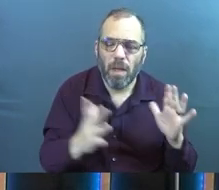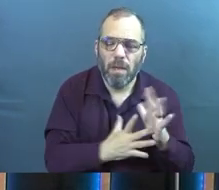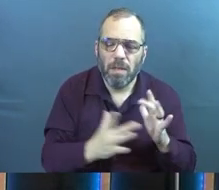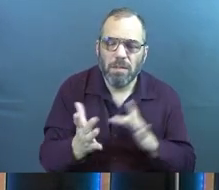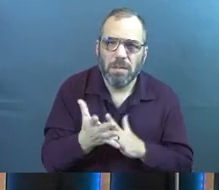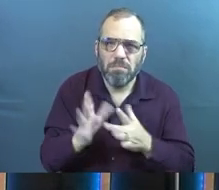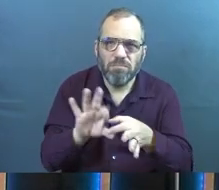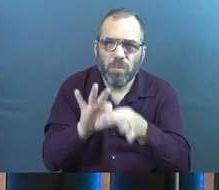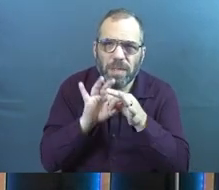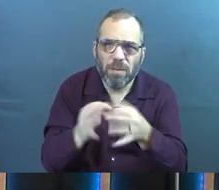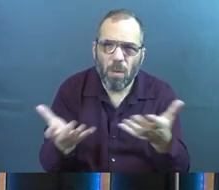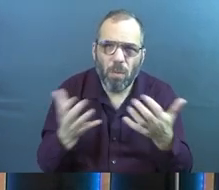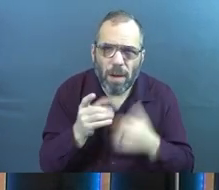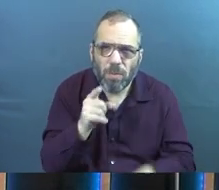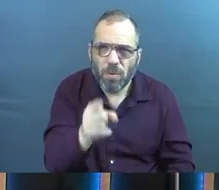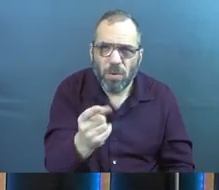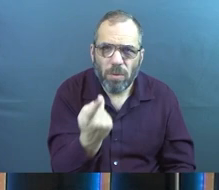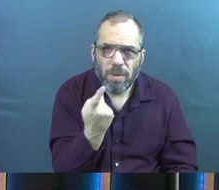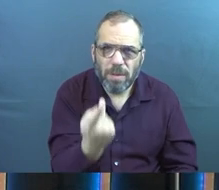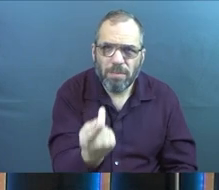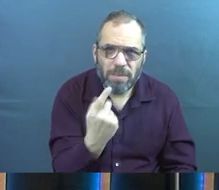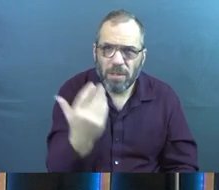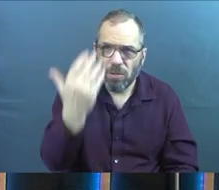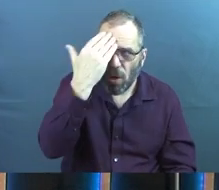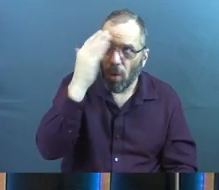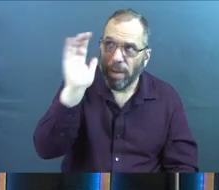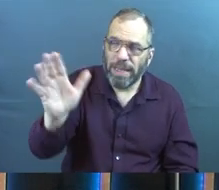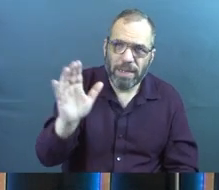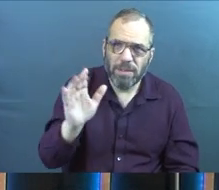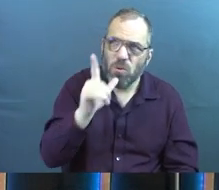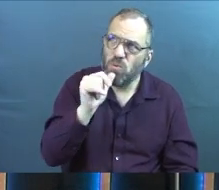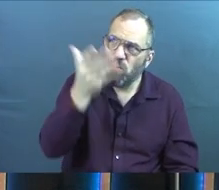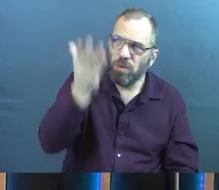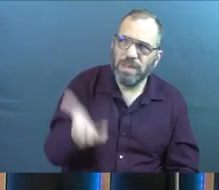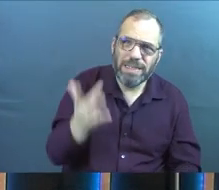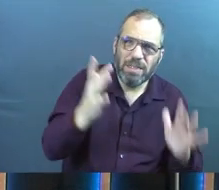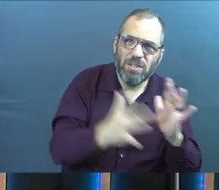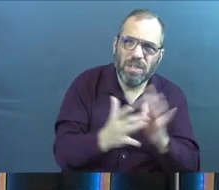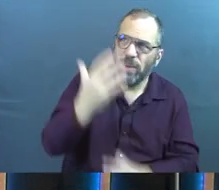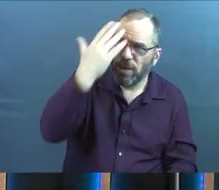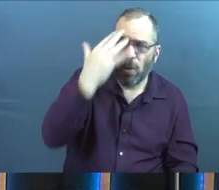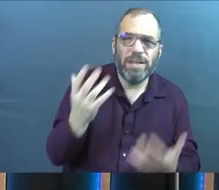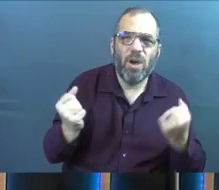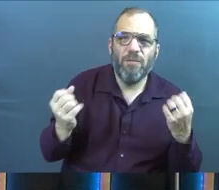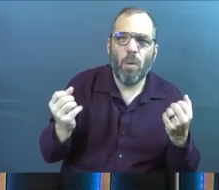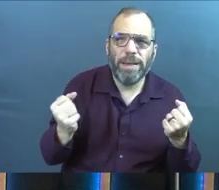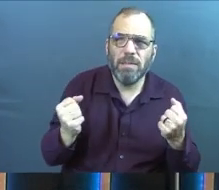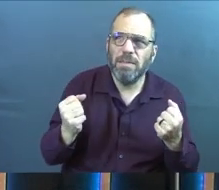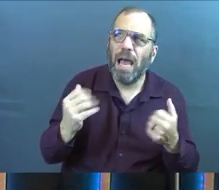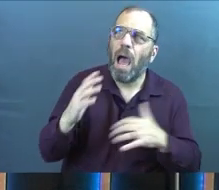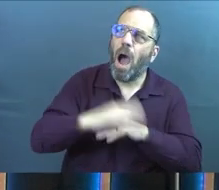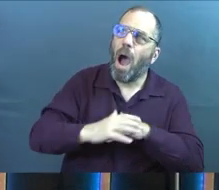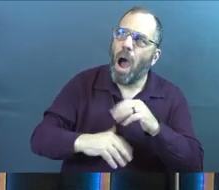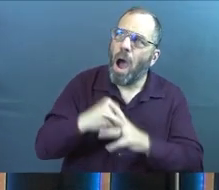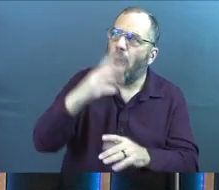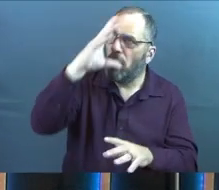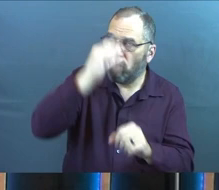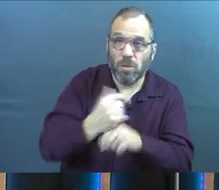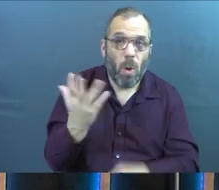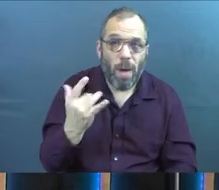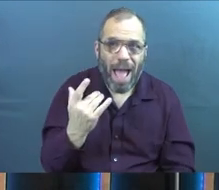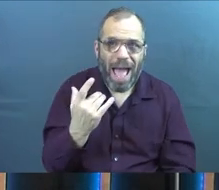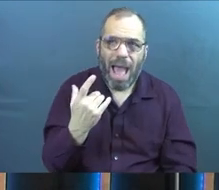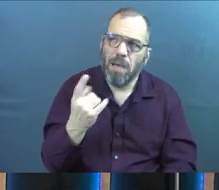such a relationship with us to where we recognize him for who he really is, that we know his voice, that we find comfort and trust in it because